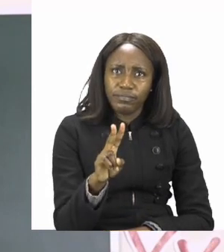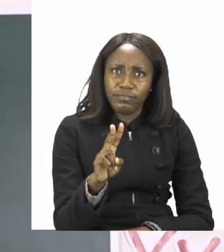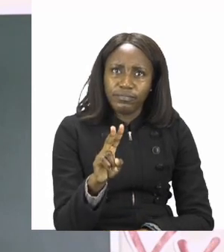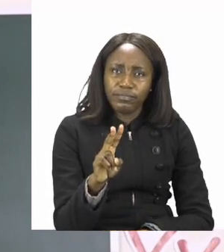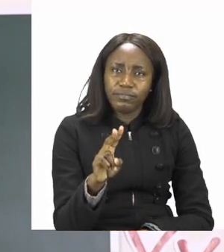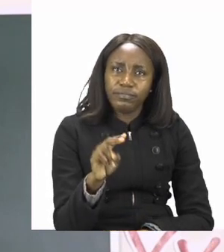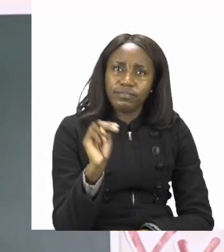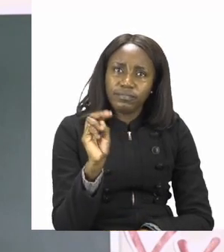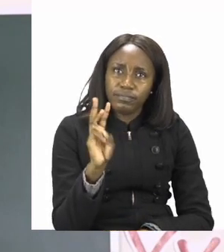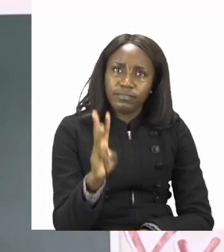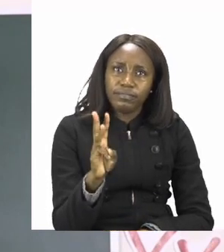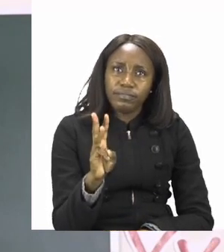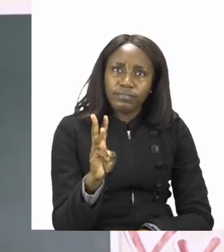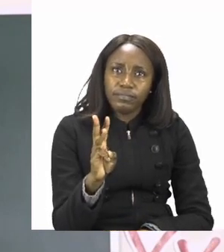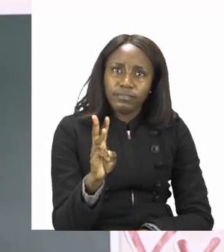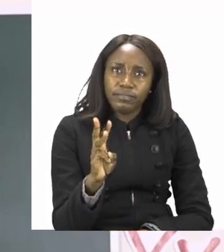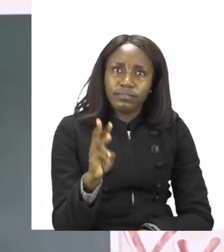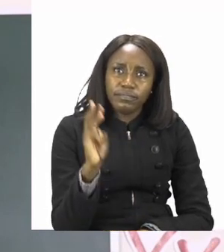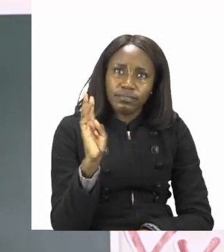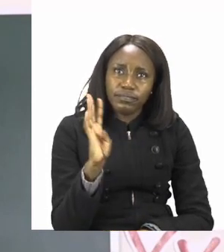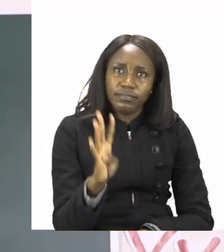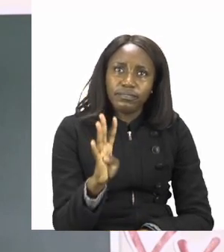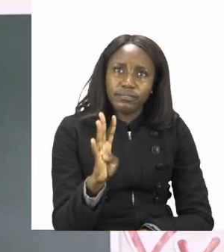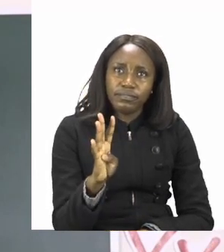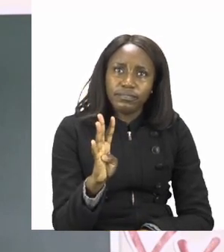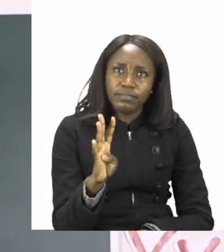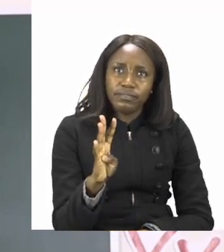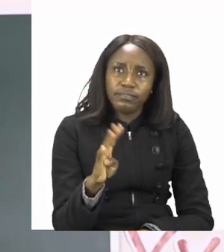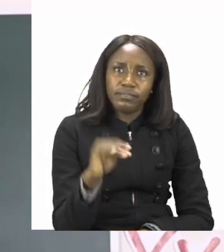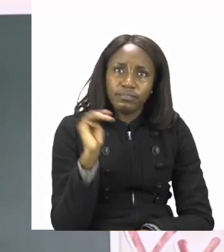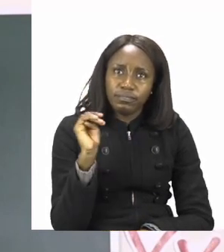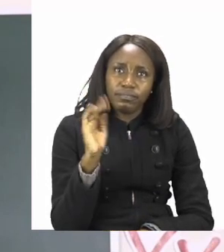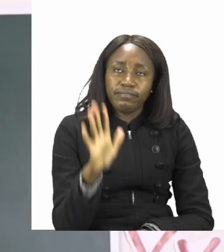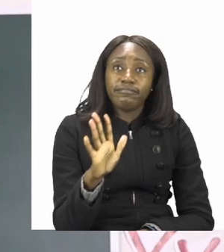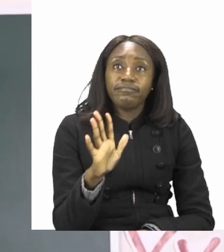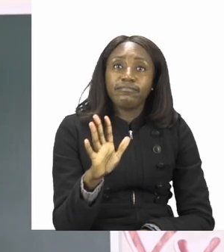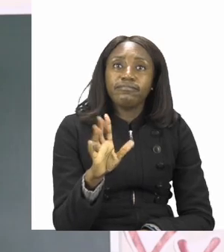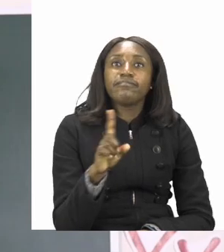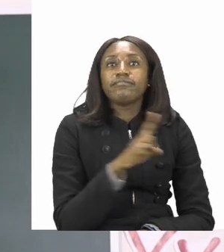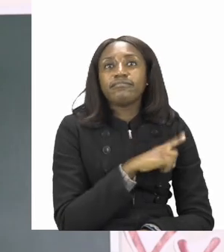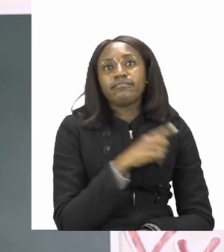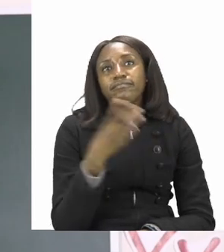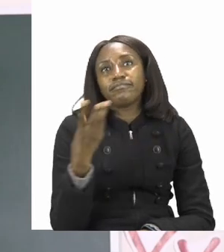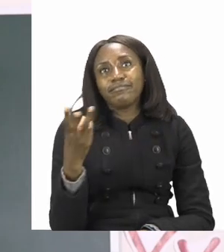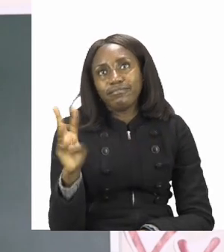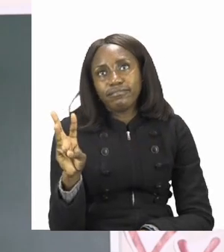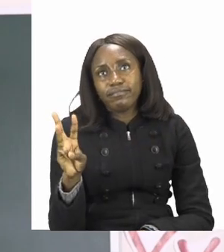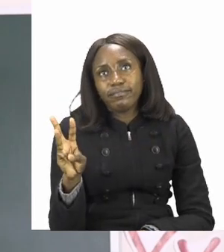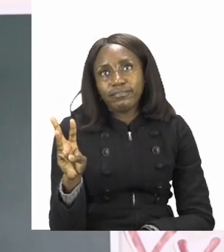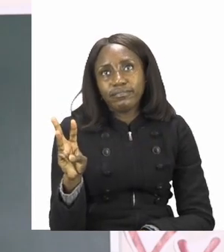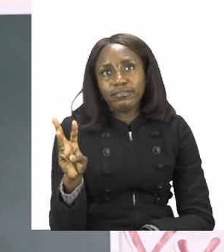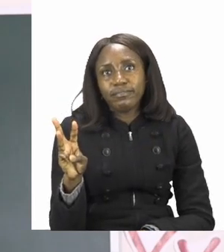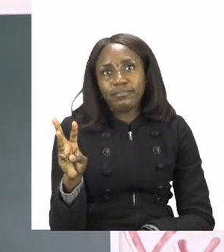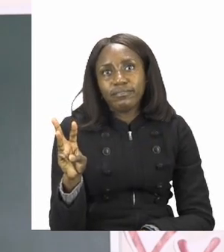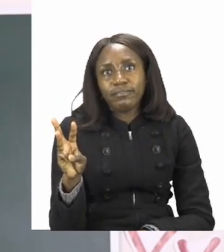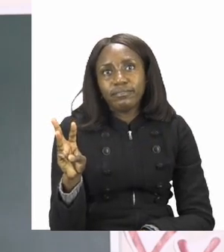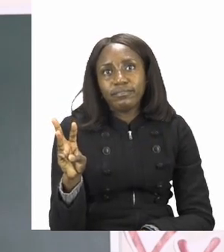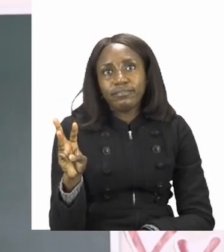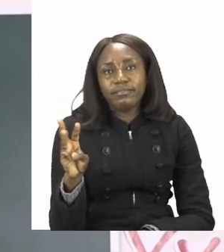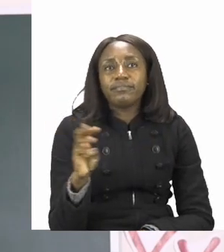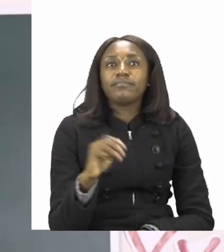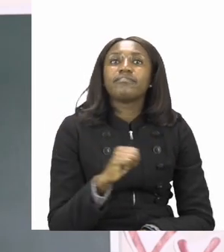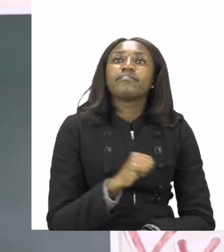2, 3, 4, 5. We have landed at